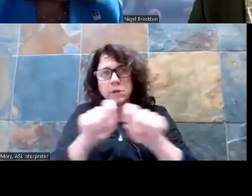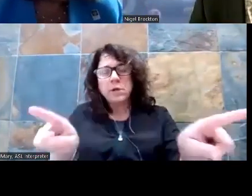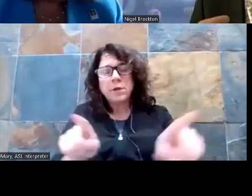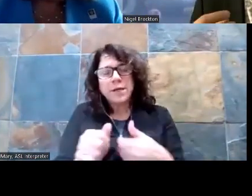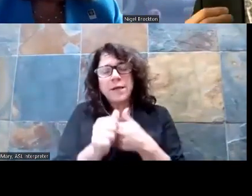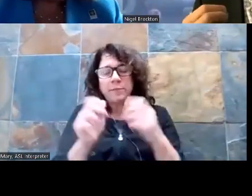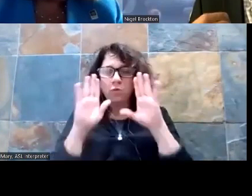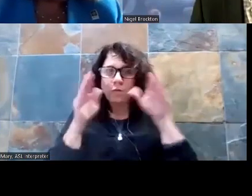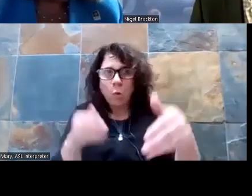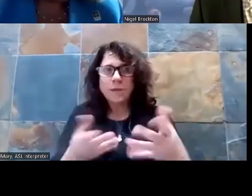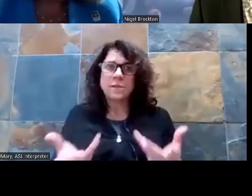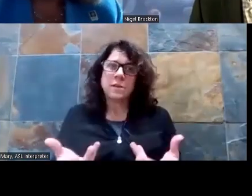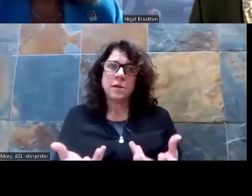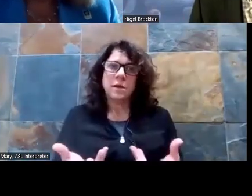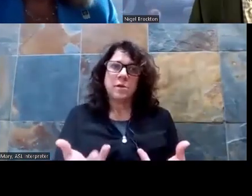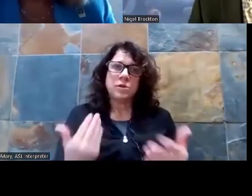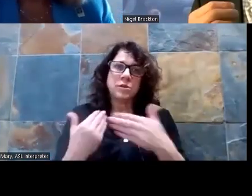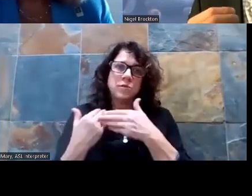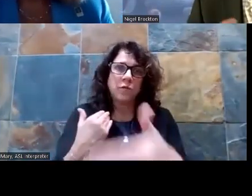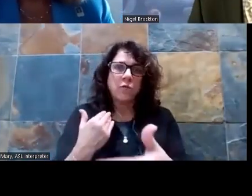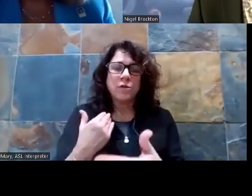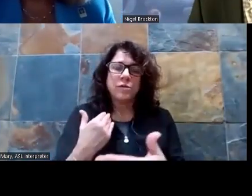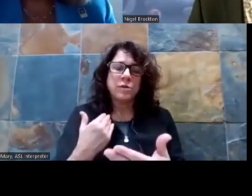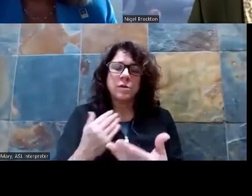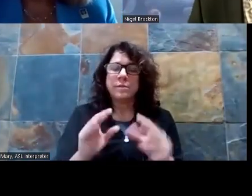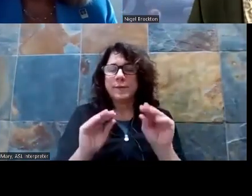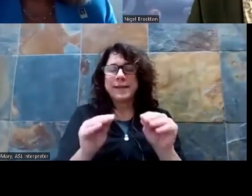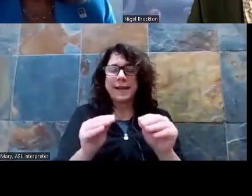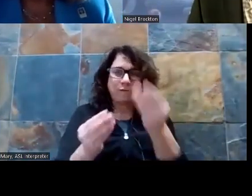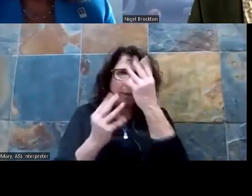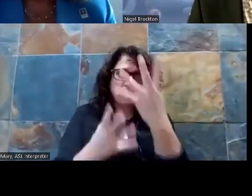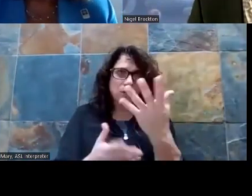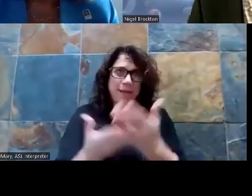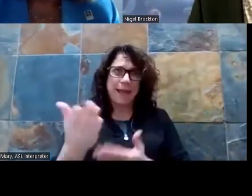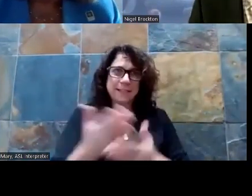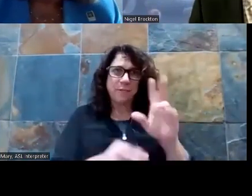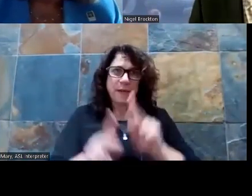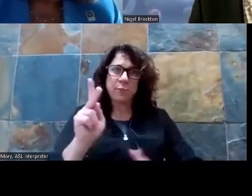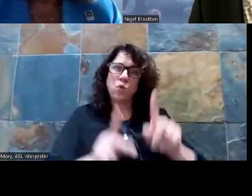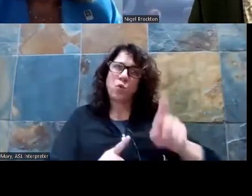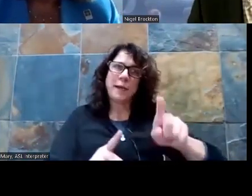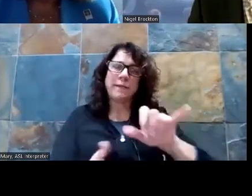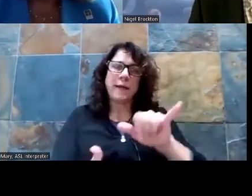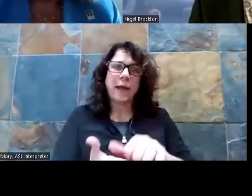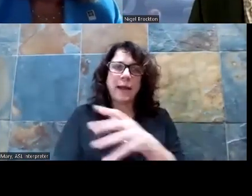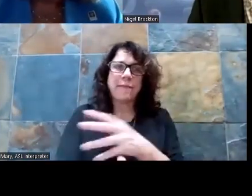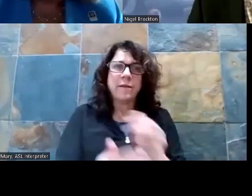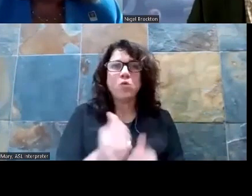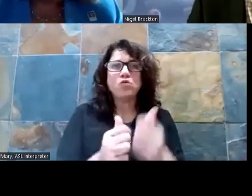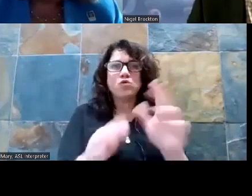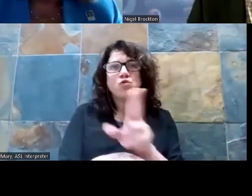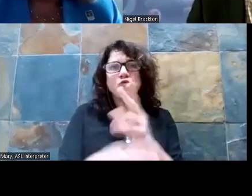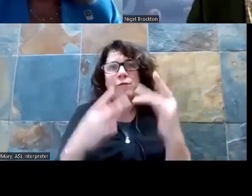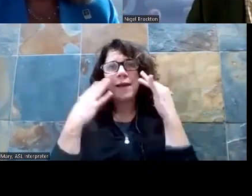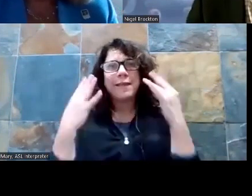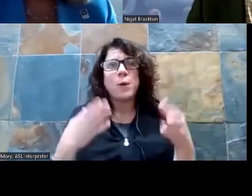said before, we're just trying to put this information in the hands of the people that need it and in the most user-friendly